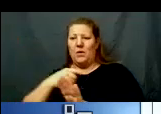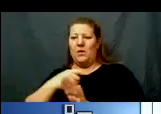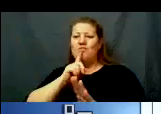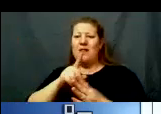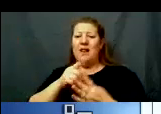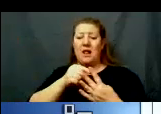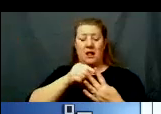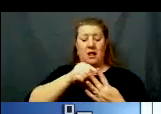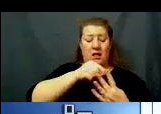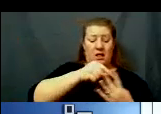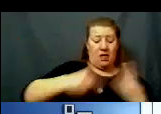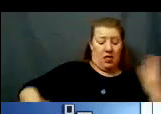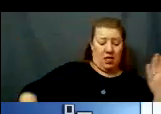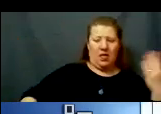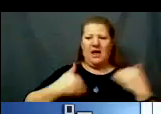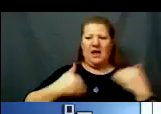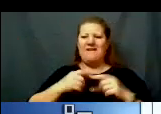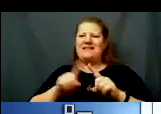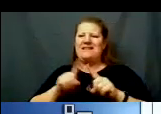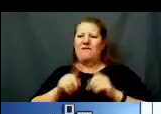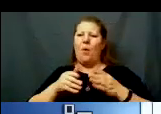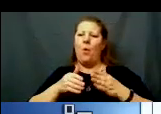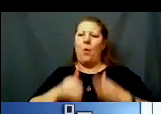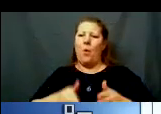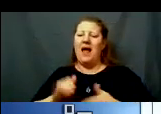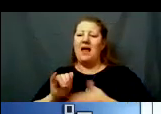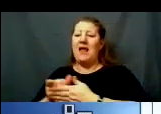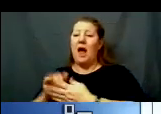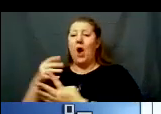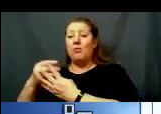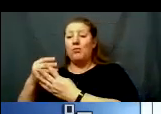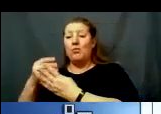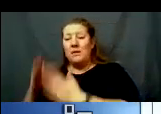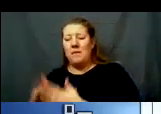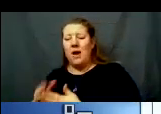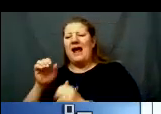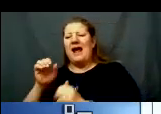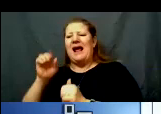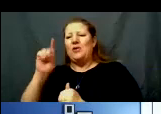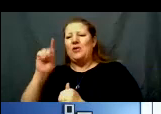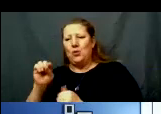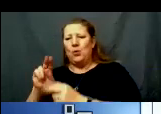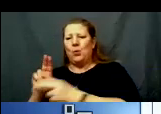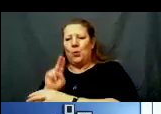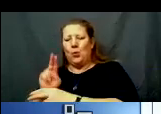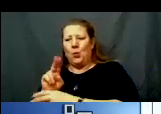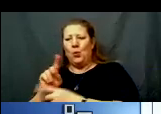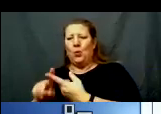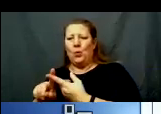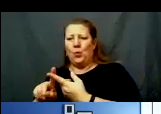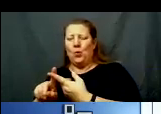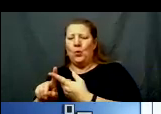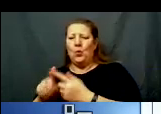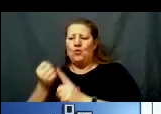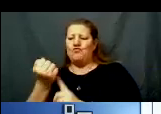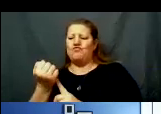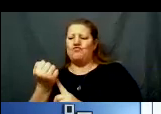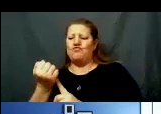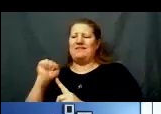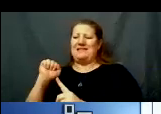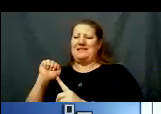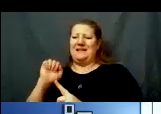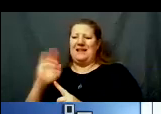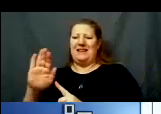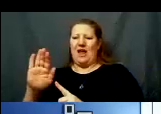of strategies and tactics that incarcerated folks can use to try to resist their conditions of confinement and